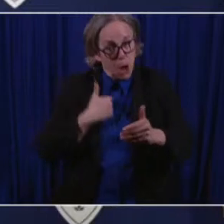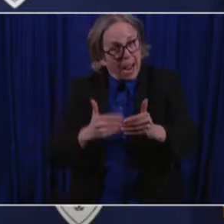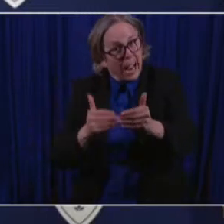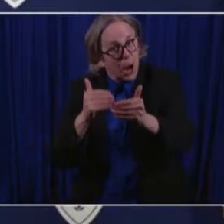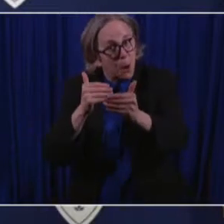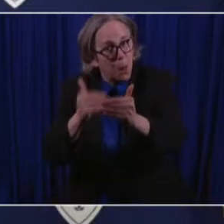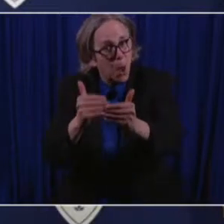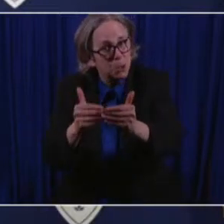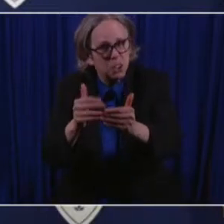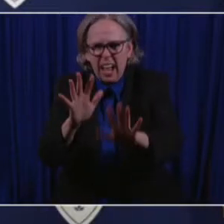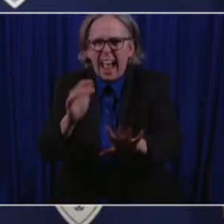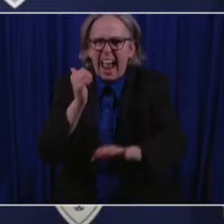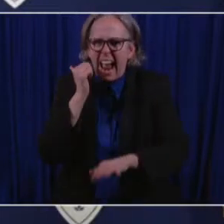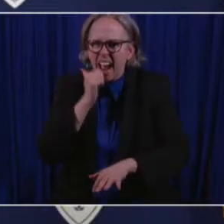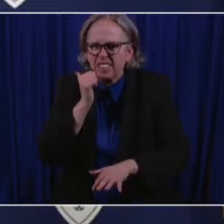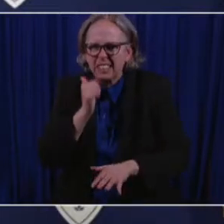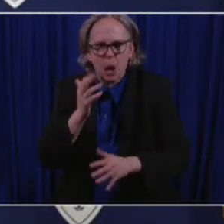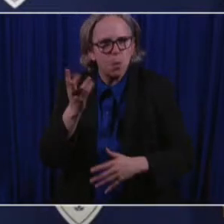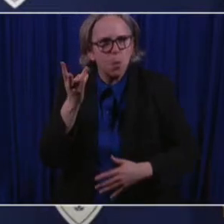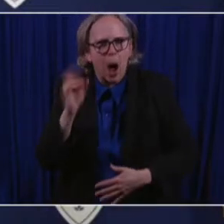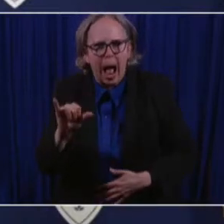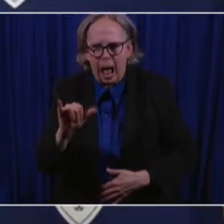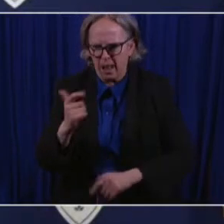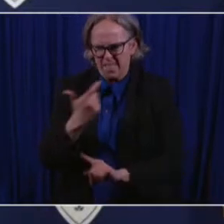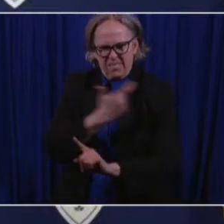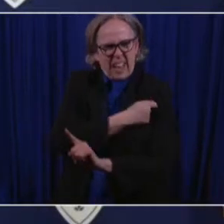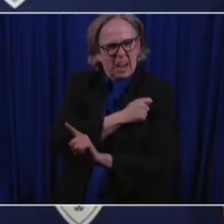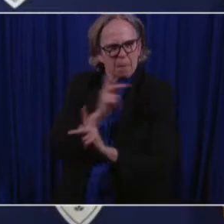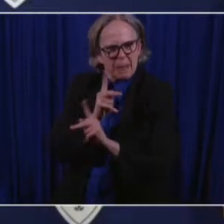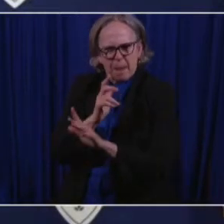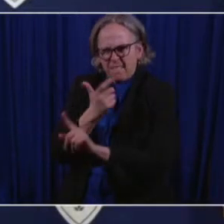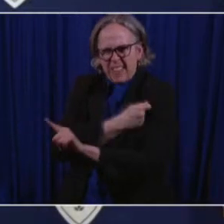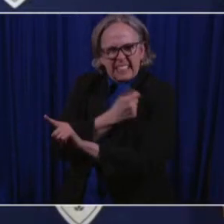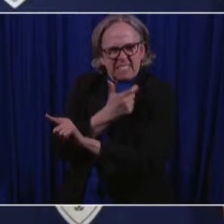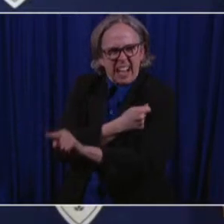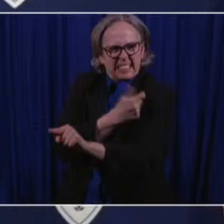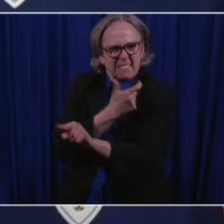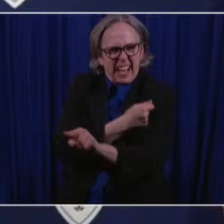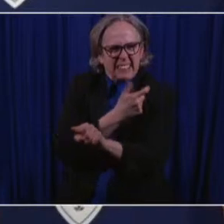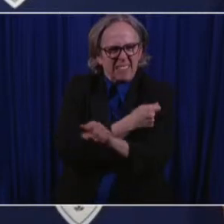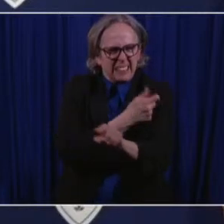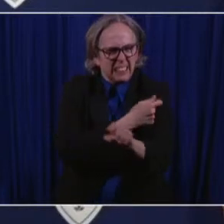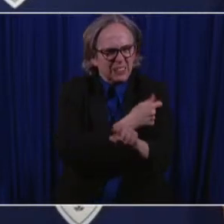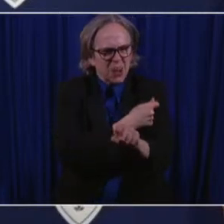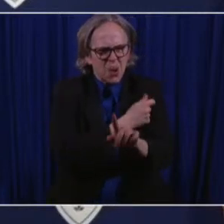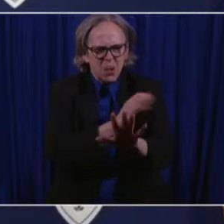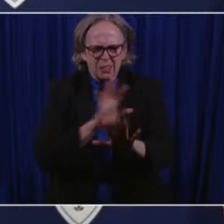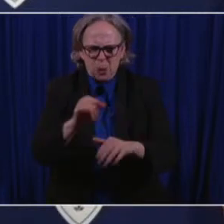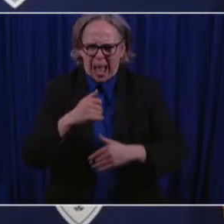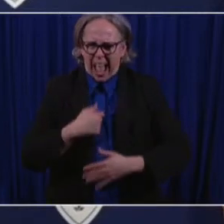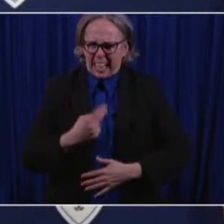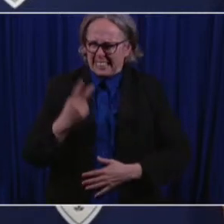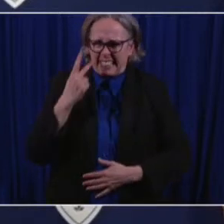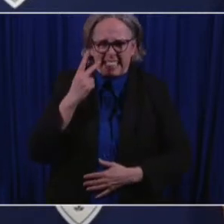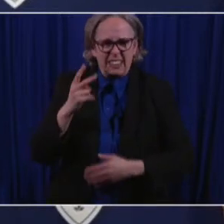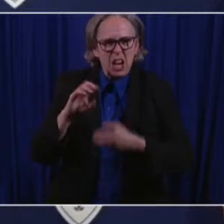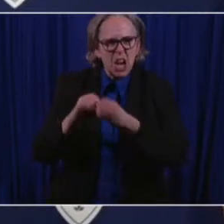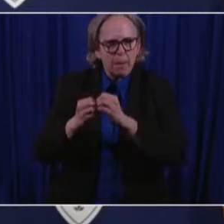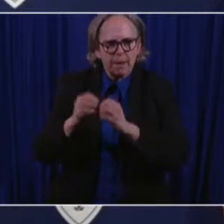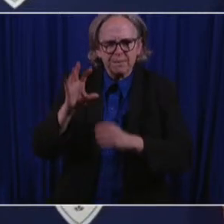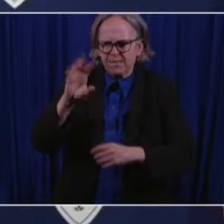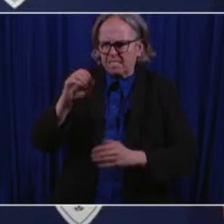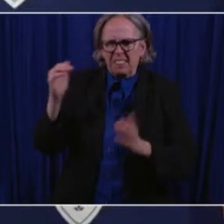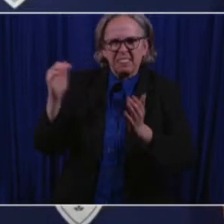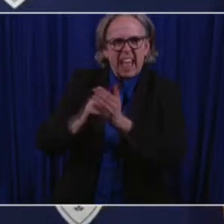we're vaccinating thousands and thousands of Ohioans. And those days where I look down, it's 50,000 or 60,000 I saw were